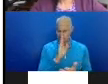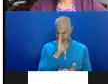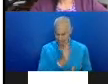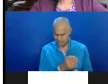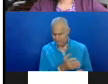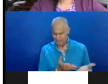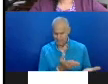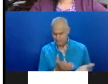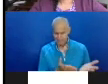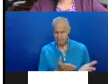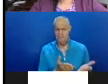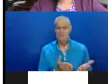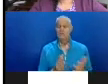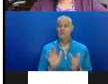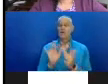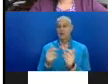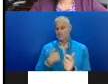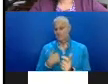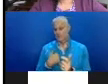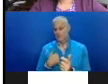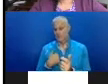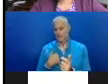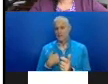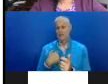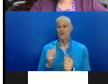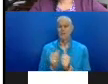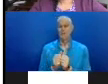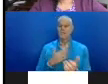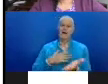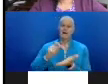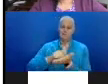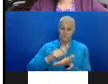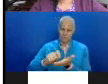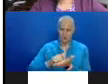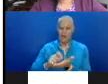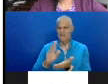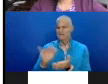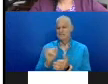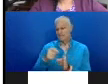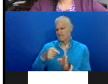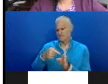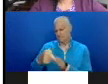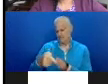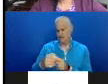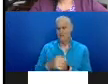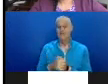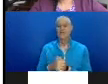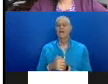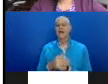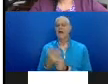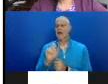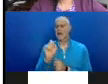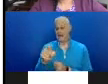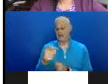had connected with me through my writing in the field, and asked me if I would